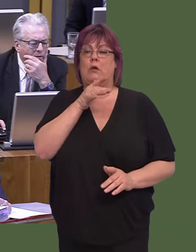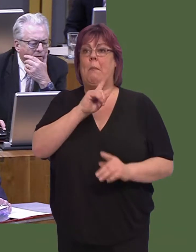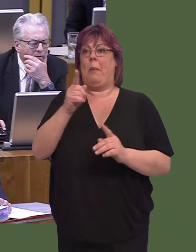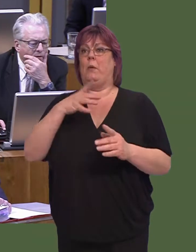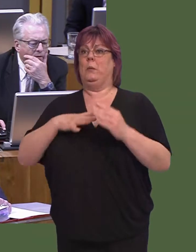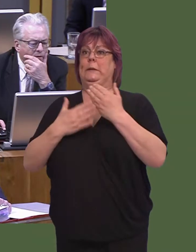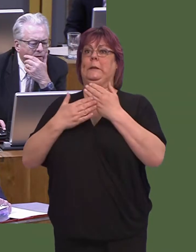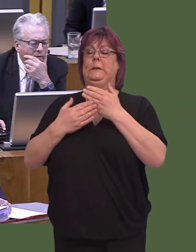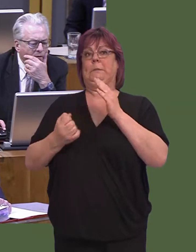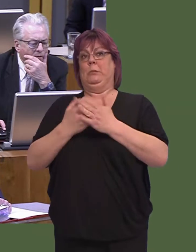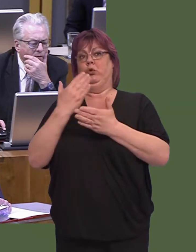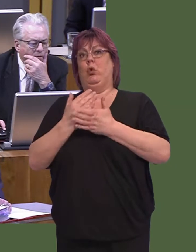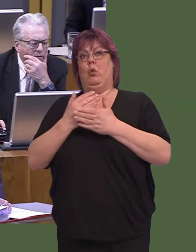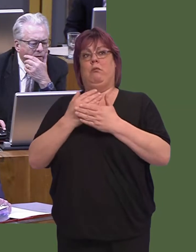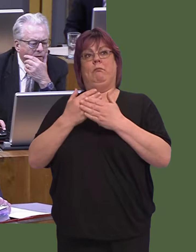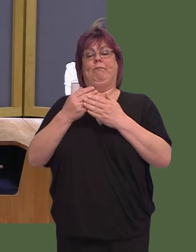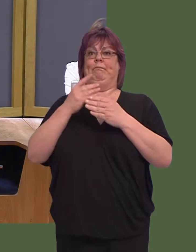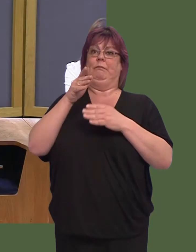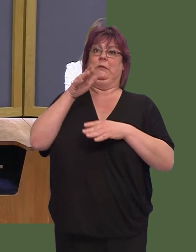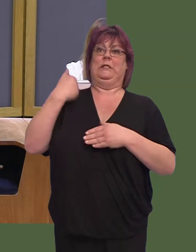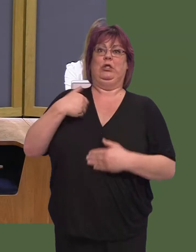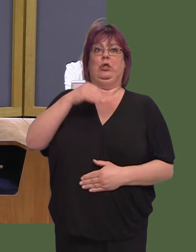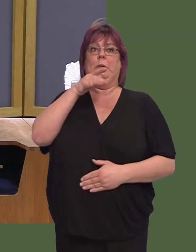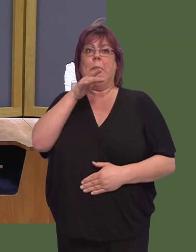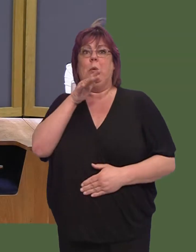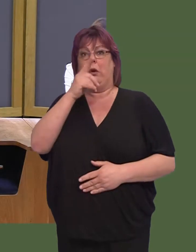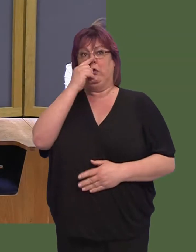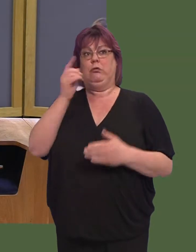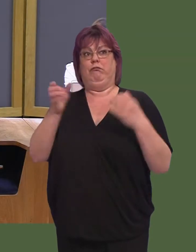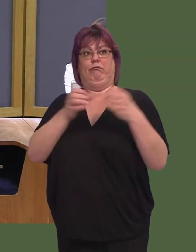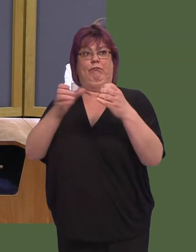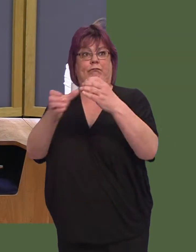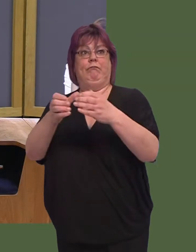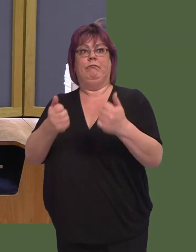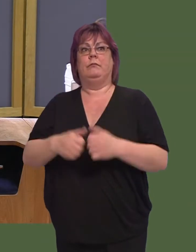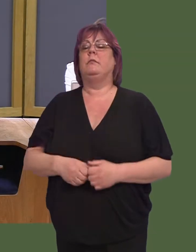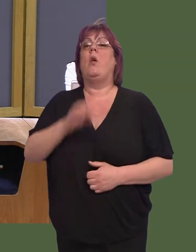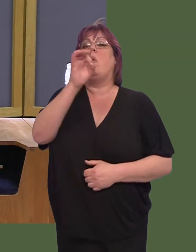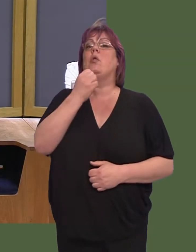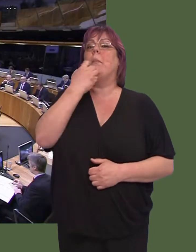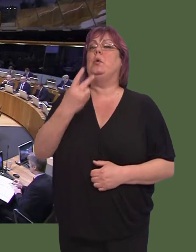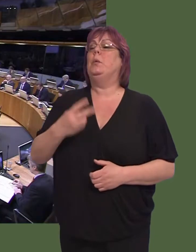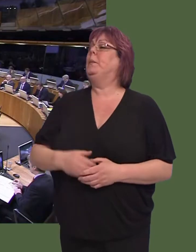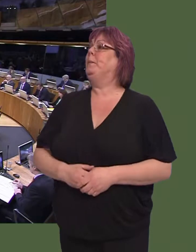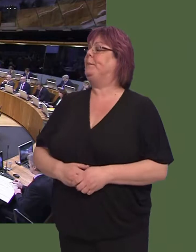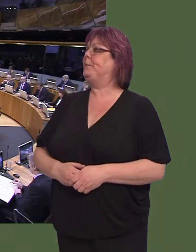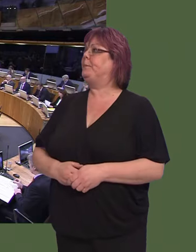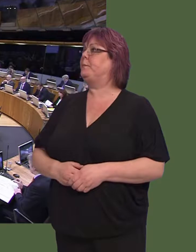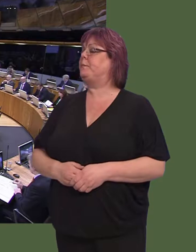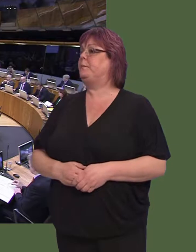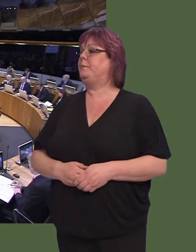of teachers in order to expand Welsh medium education. Question 2, Mandy Jones. Diolch,